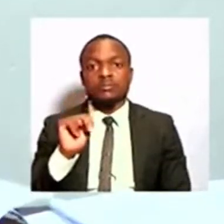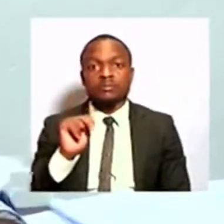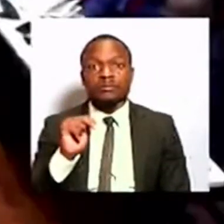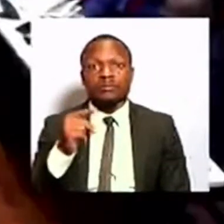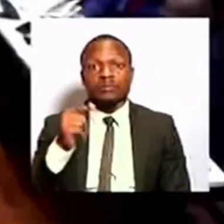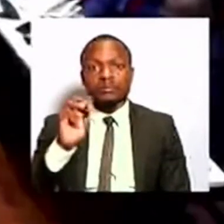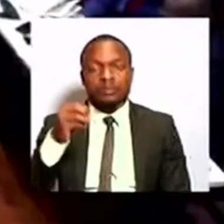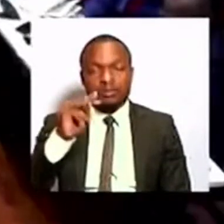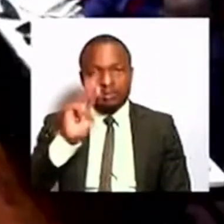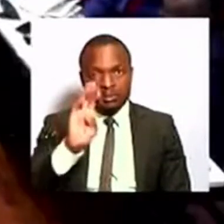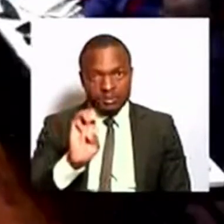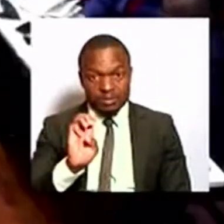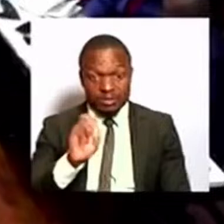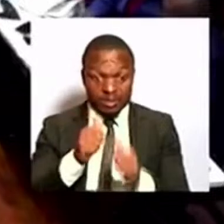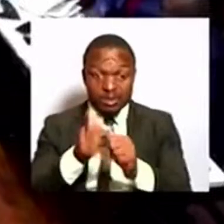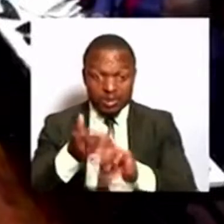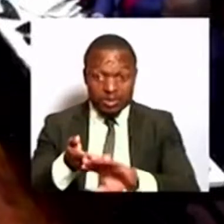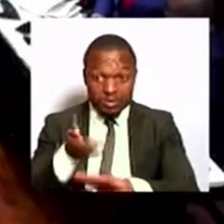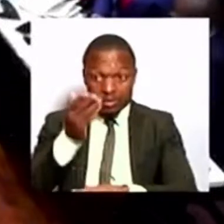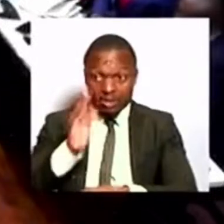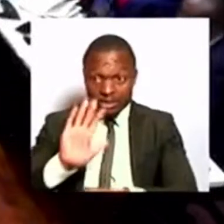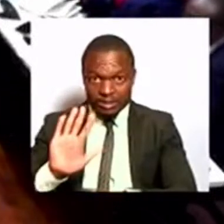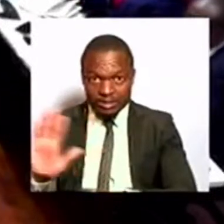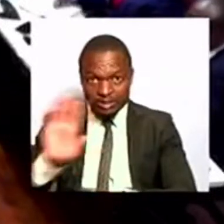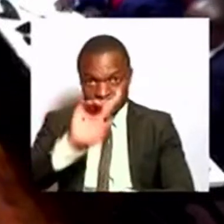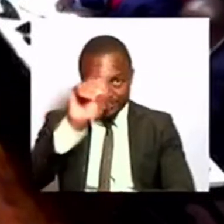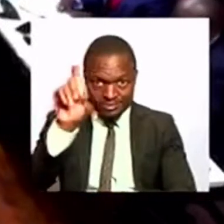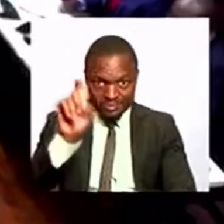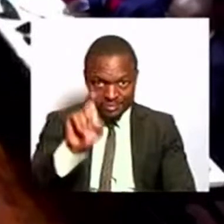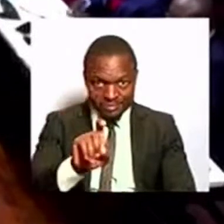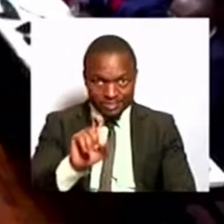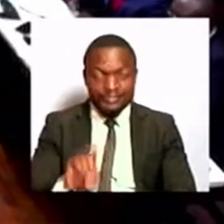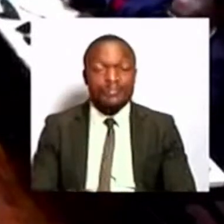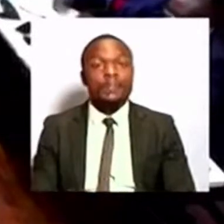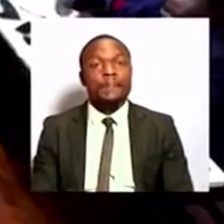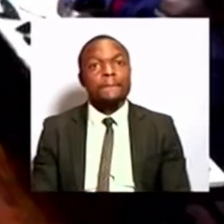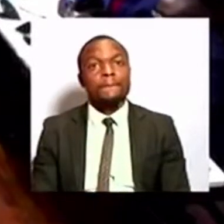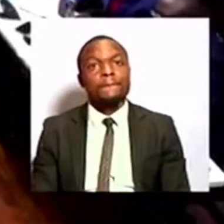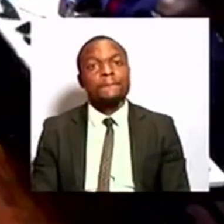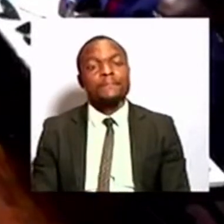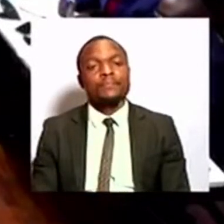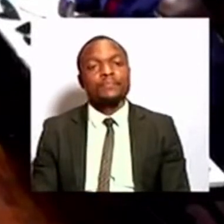it's a follow-up on my earlier question on